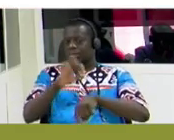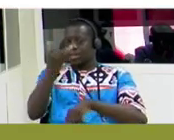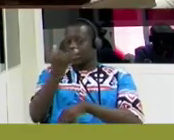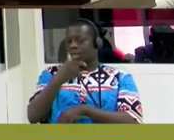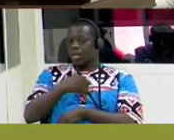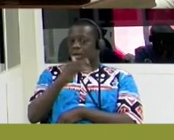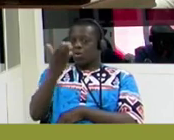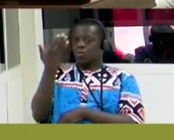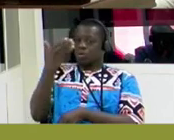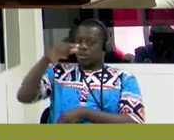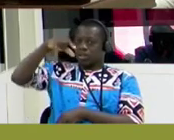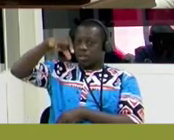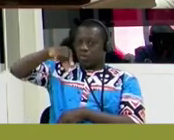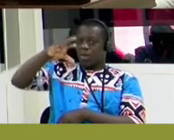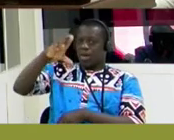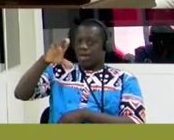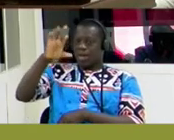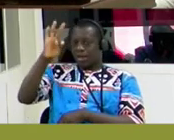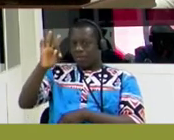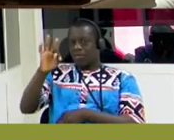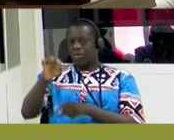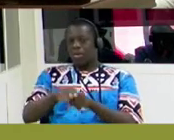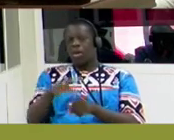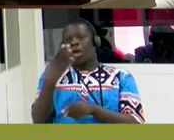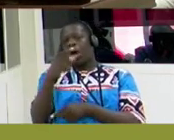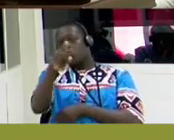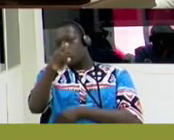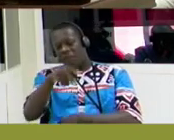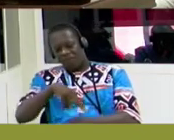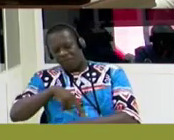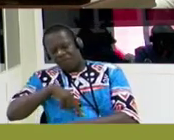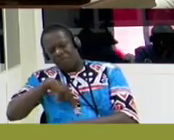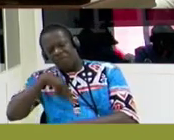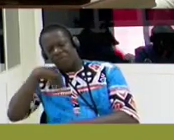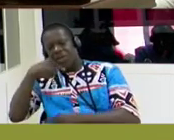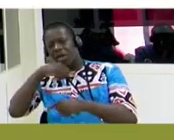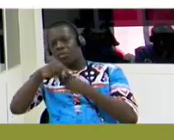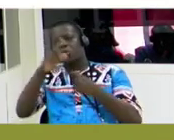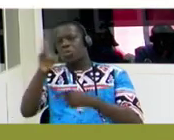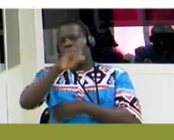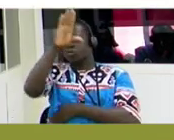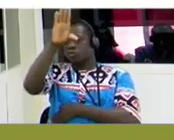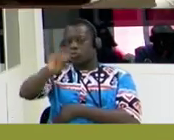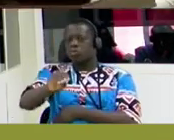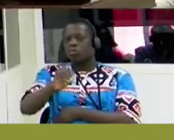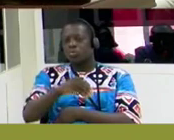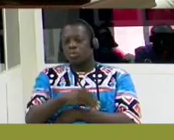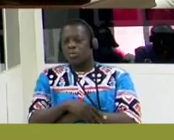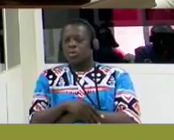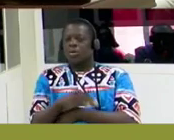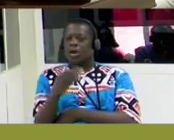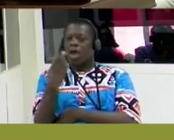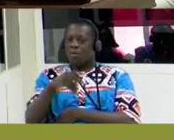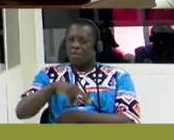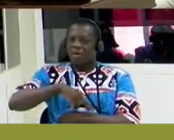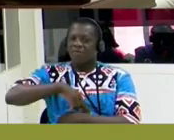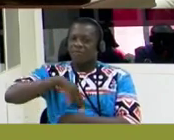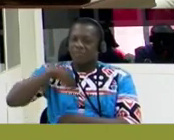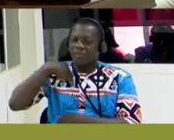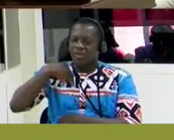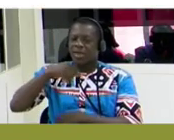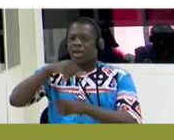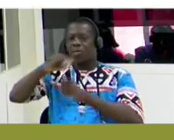How do you feel about what you have done? How do I feel? About what you have